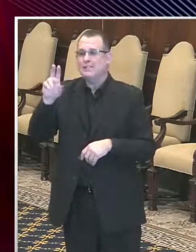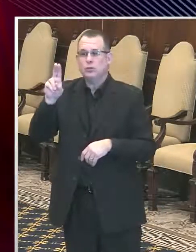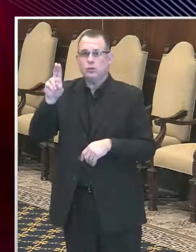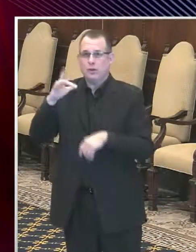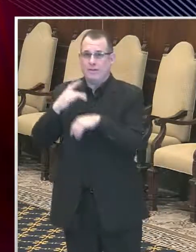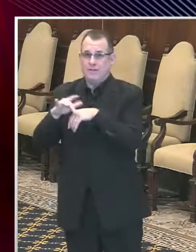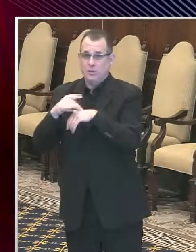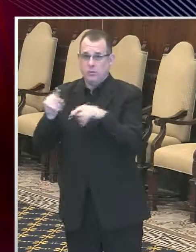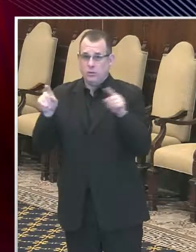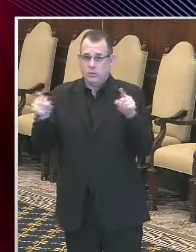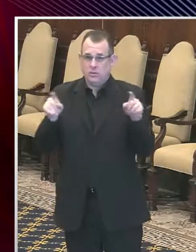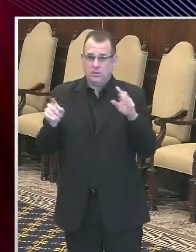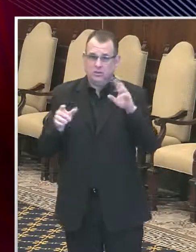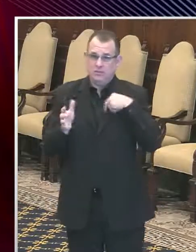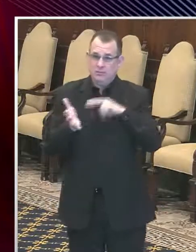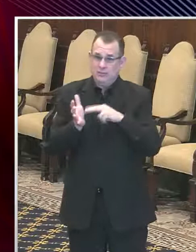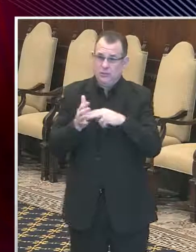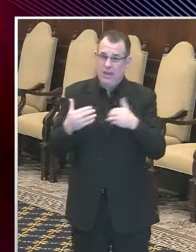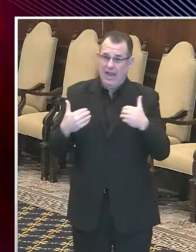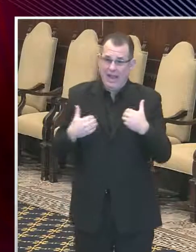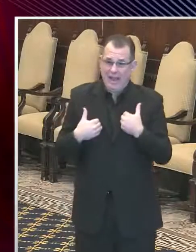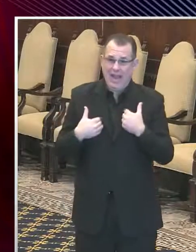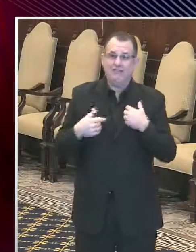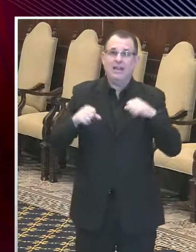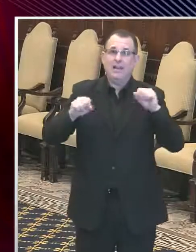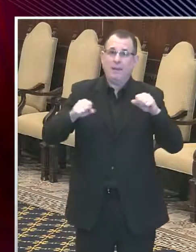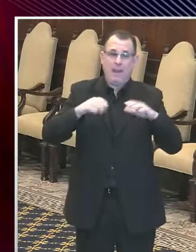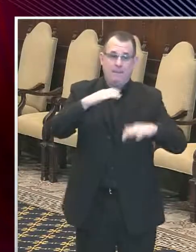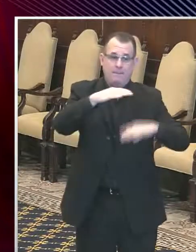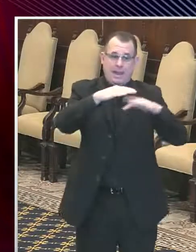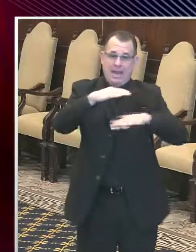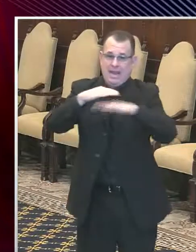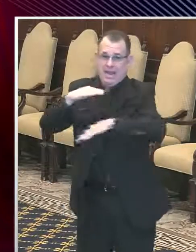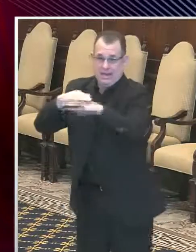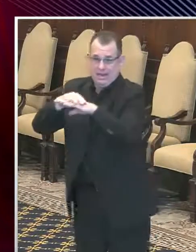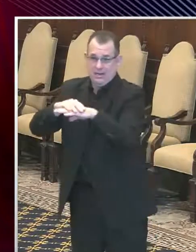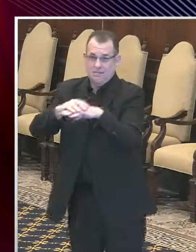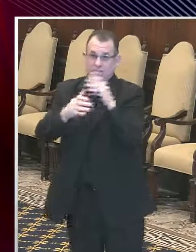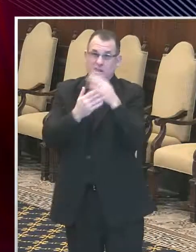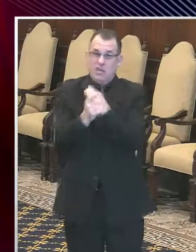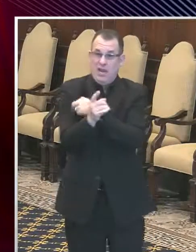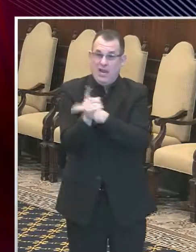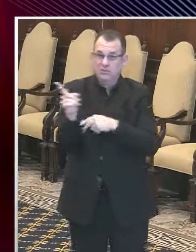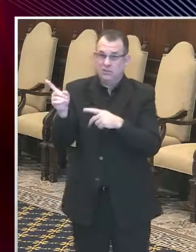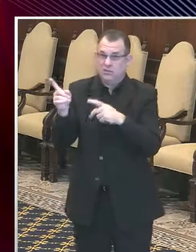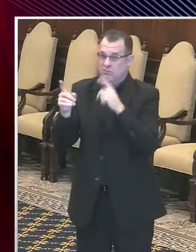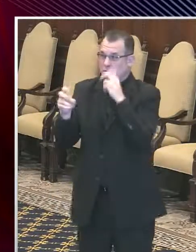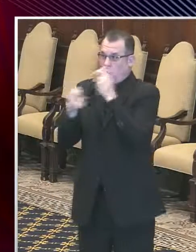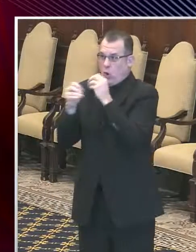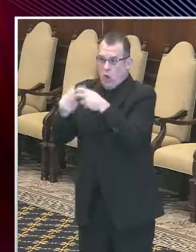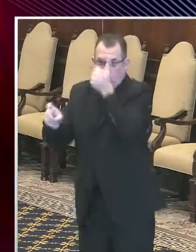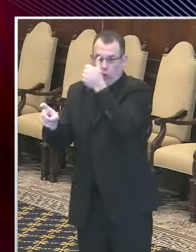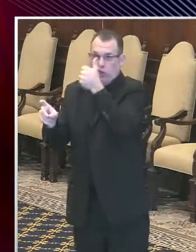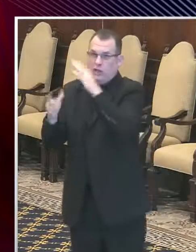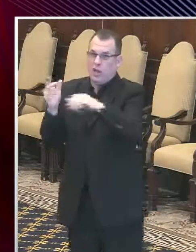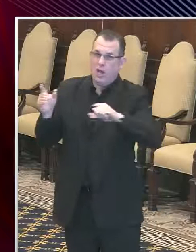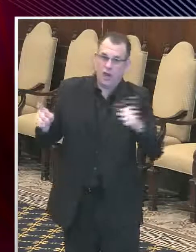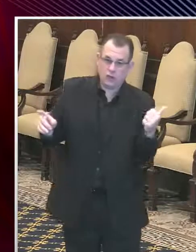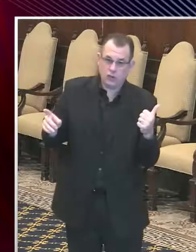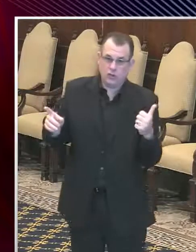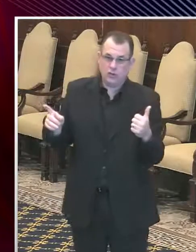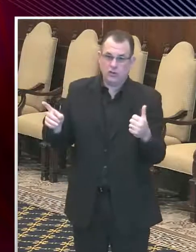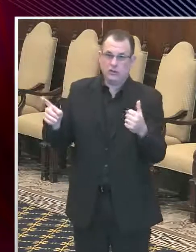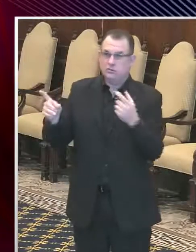region-wide, but some hospitals have been much harder hit by this than others. And so hospitals have been transferring patients from one to another in order to manage the